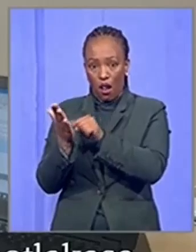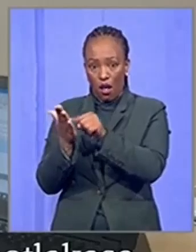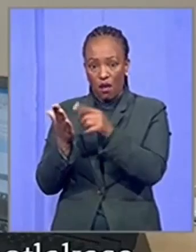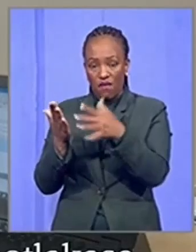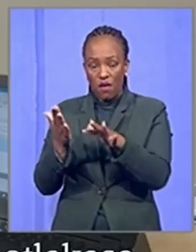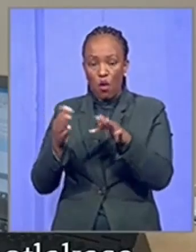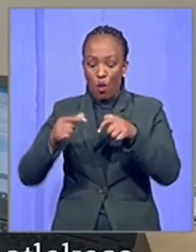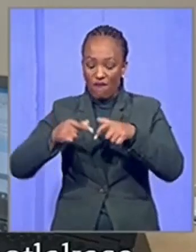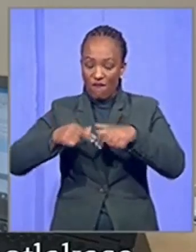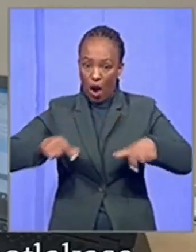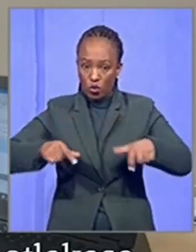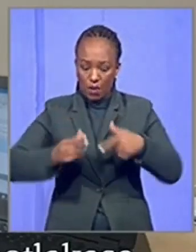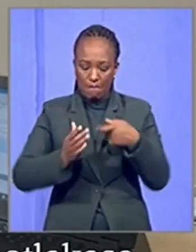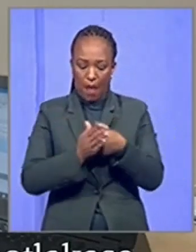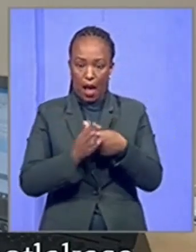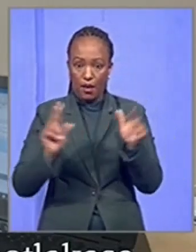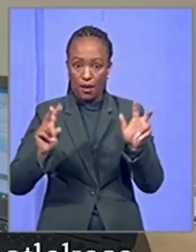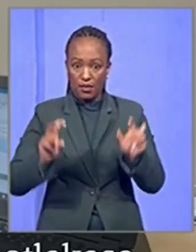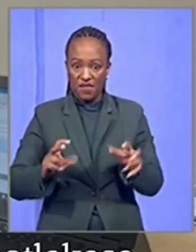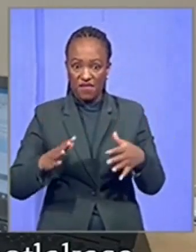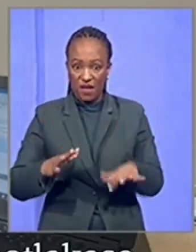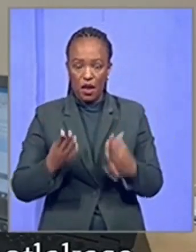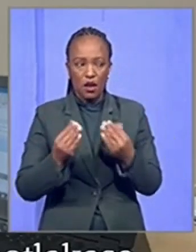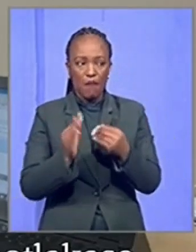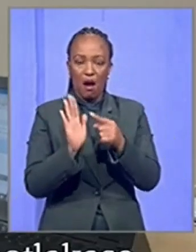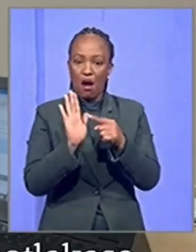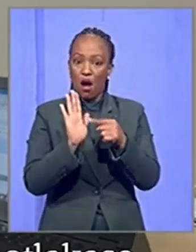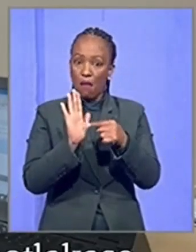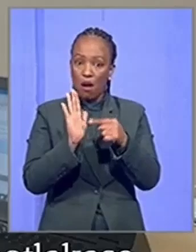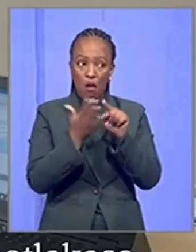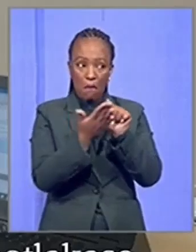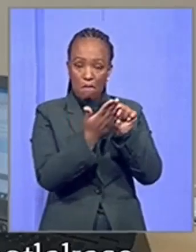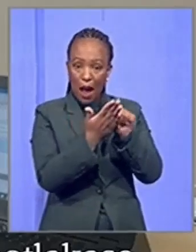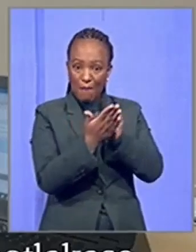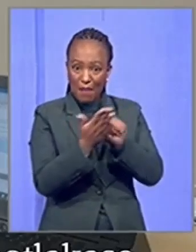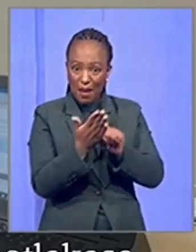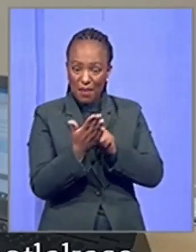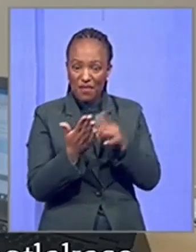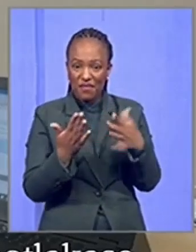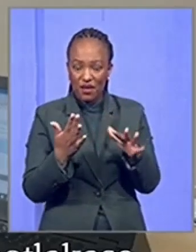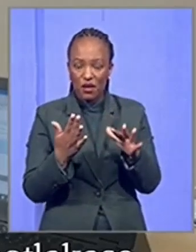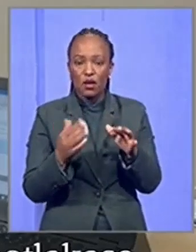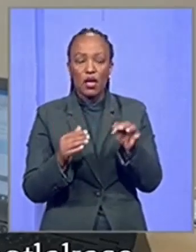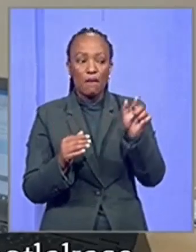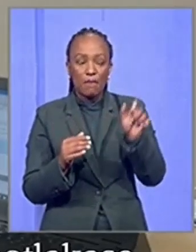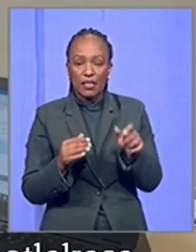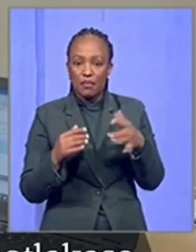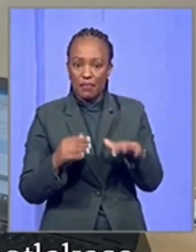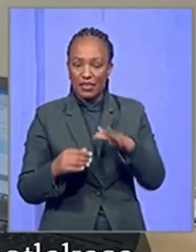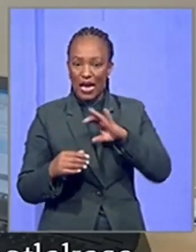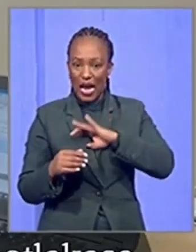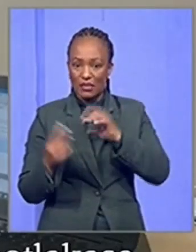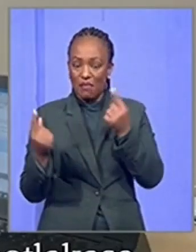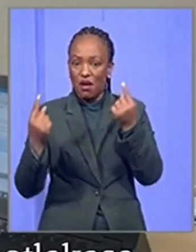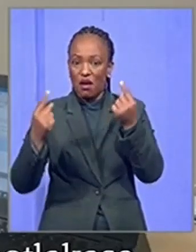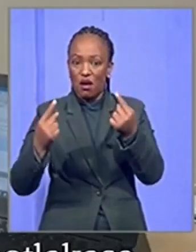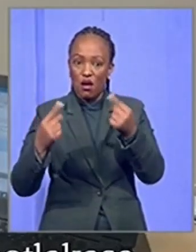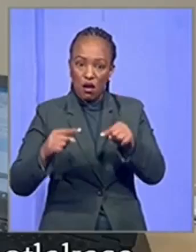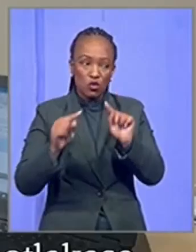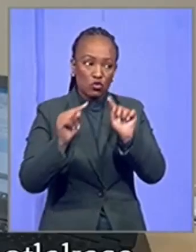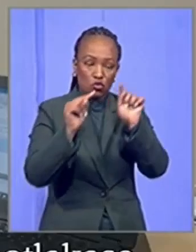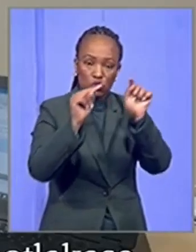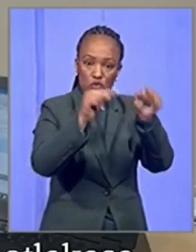voucher tšela tše pedi di-kitchen token tšela tše pedi e hloka gore motho a tle ka ga customer a tla mo reprogramele